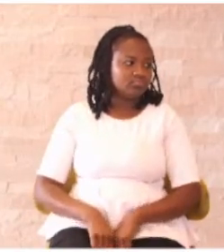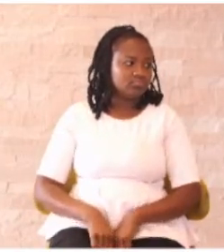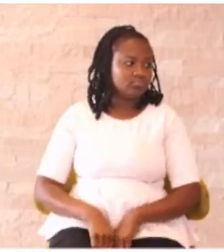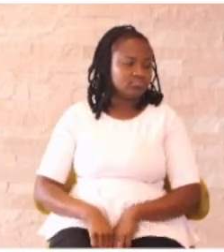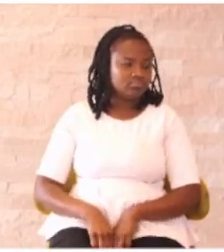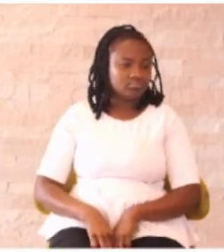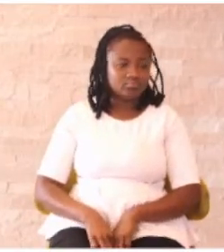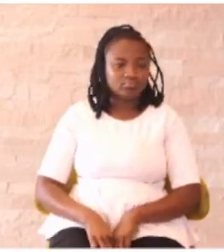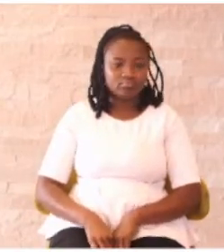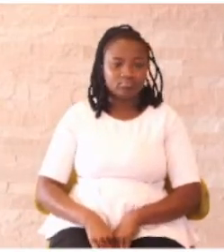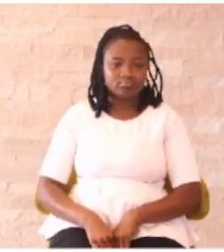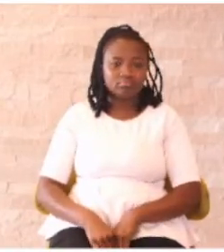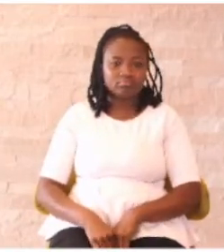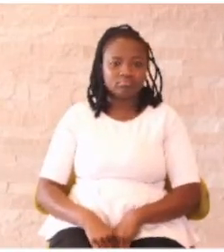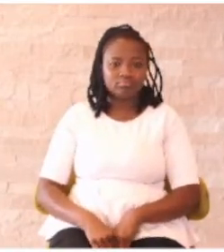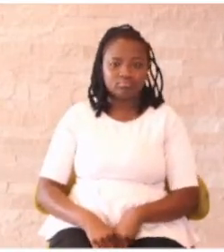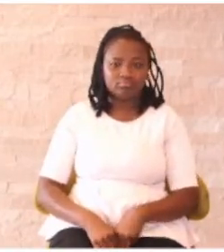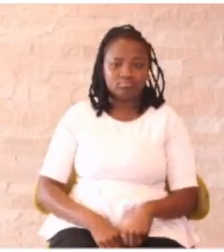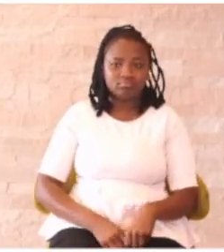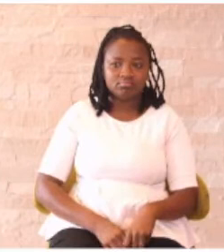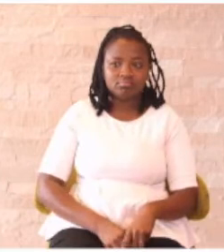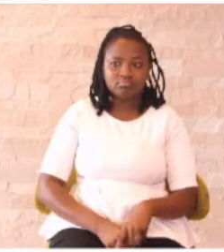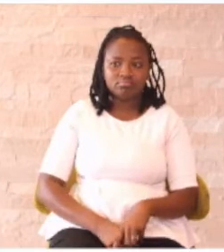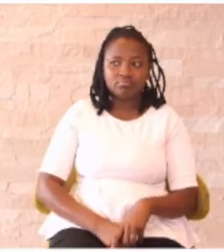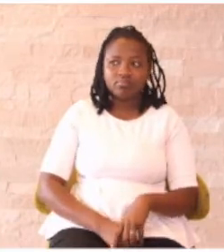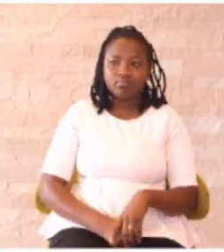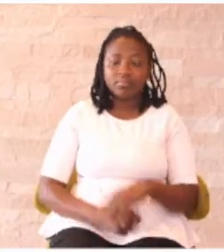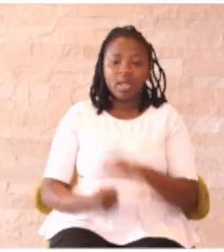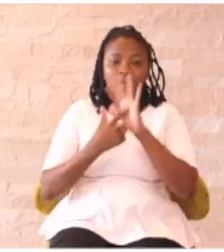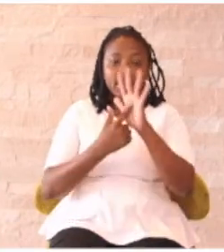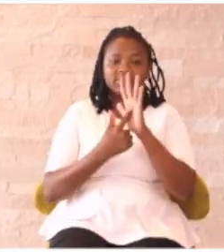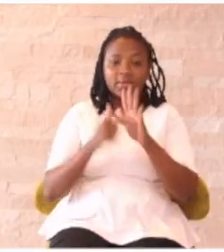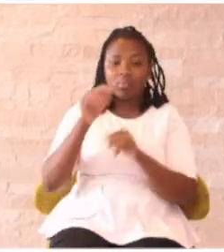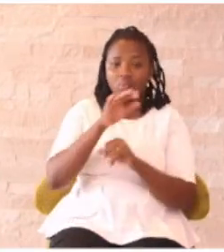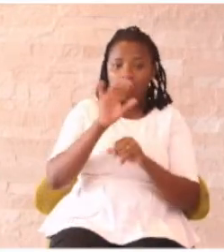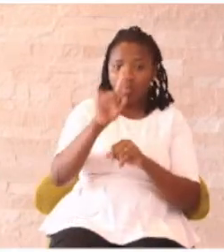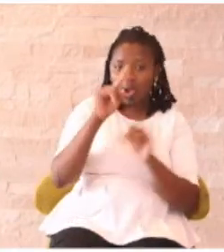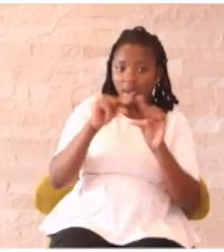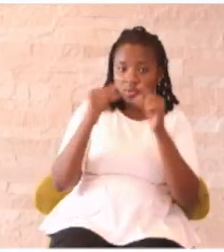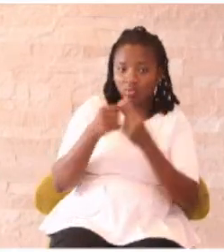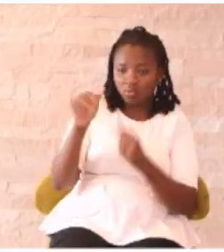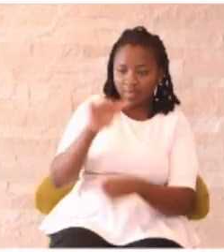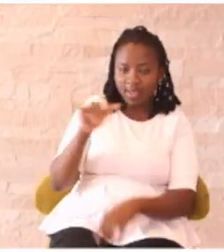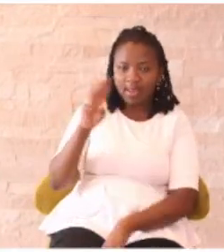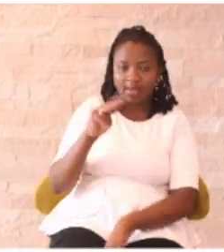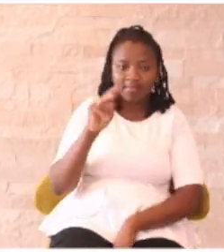where where the groups identified a road